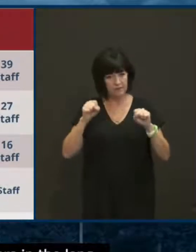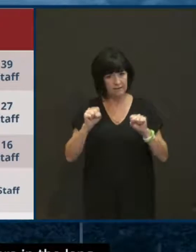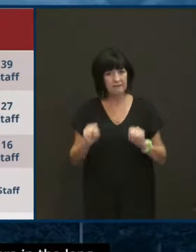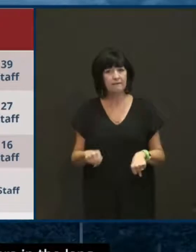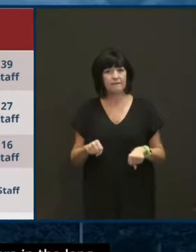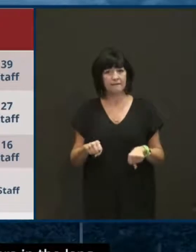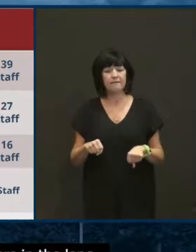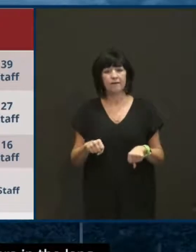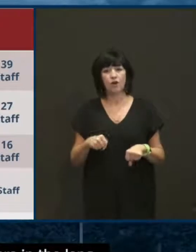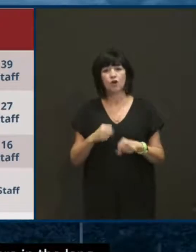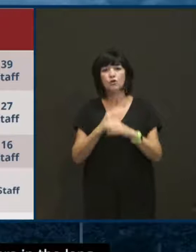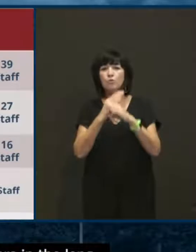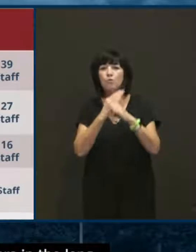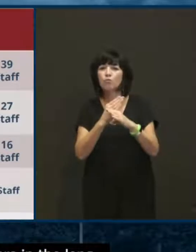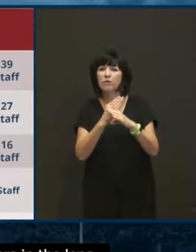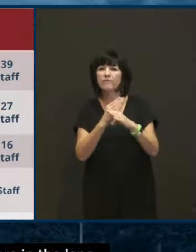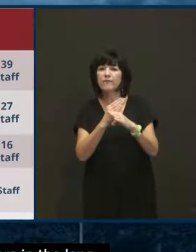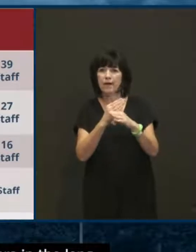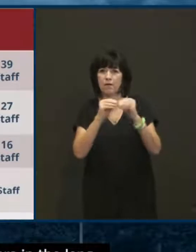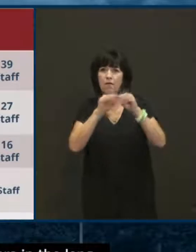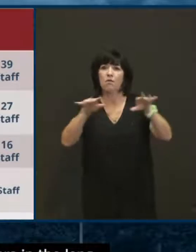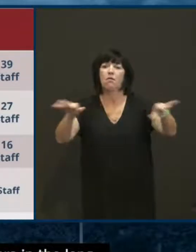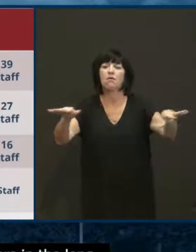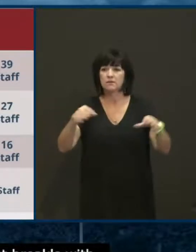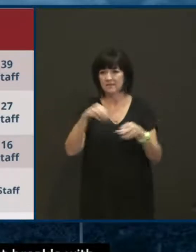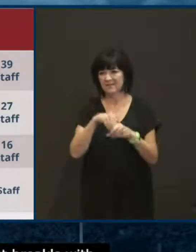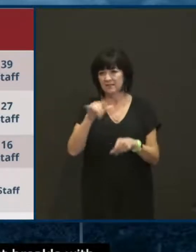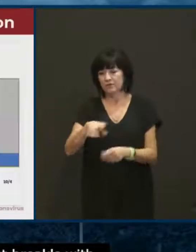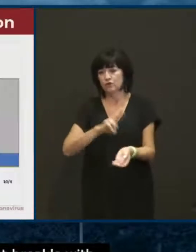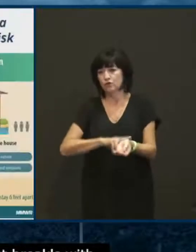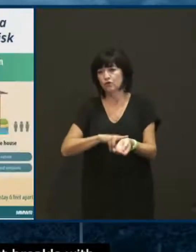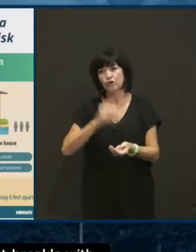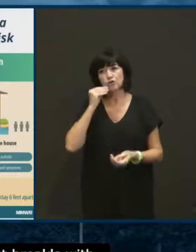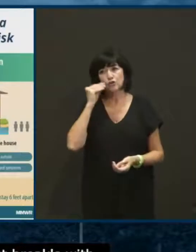outbreaks in these vulnerable facilities.